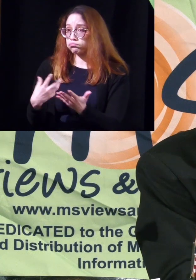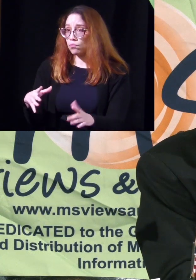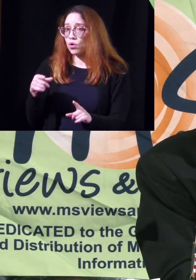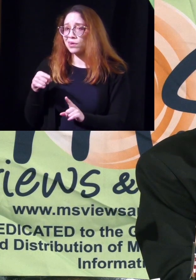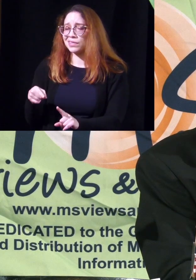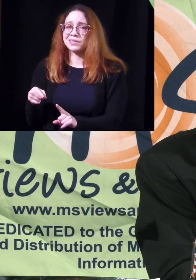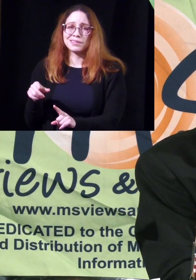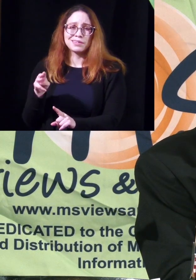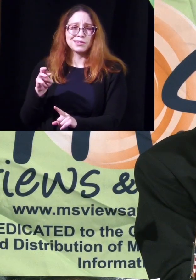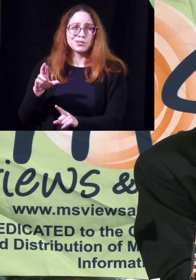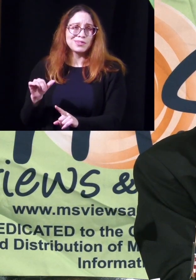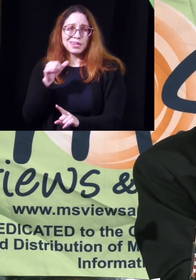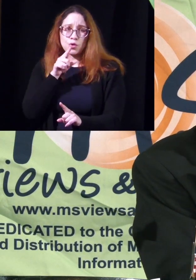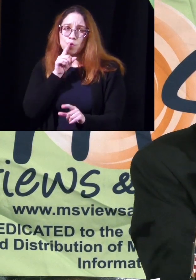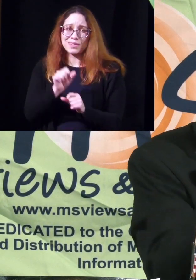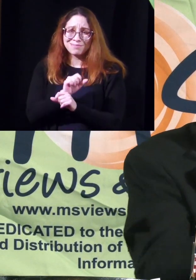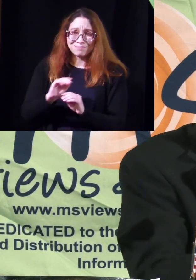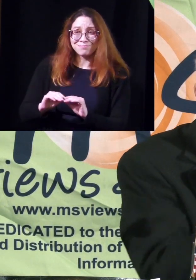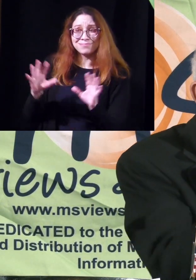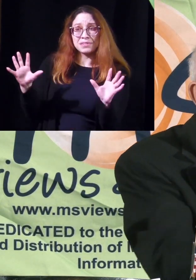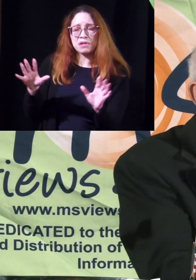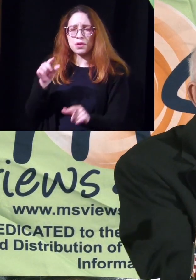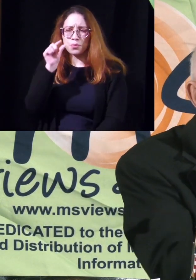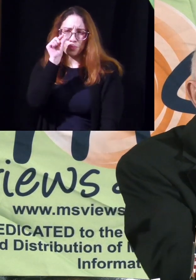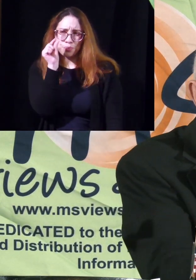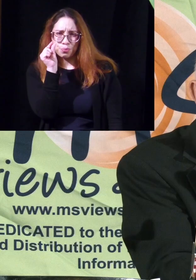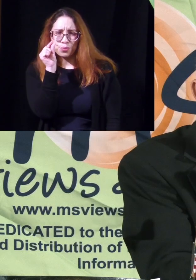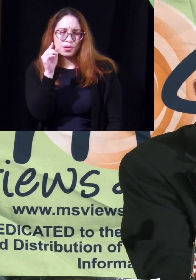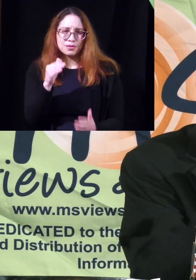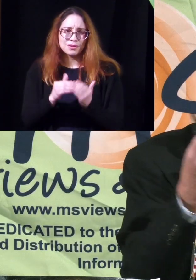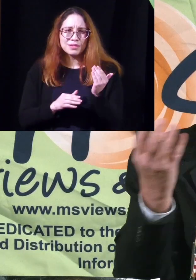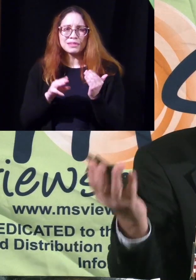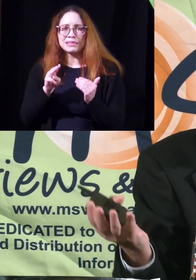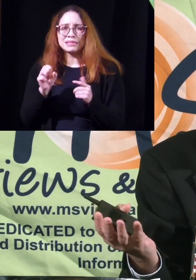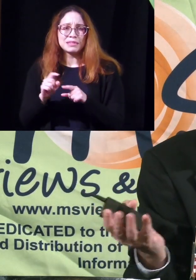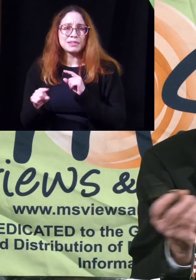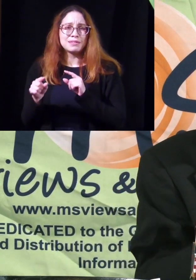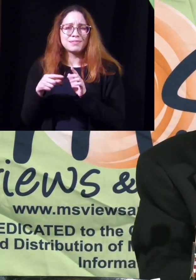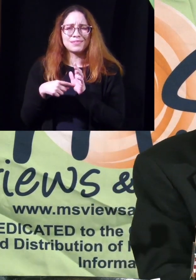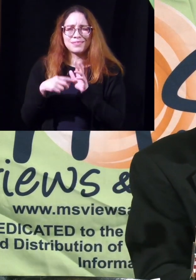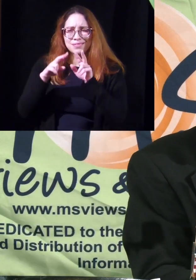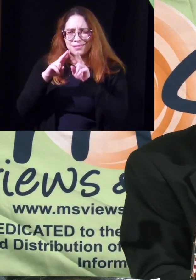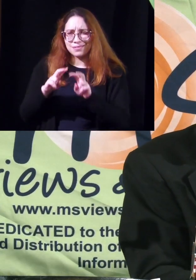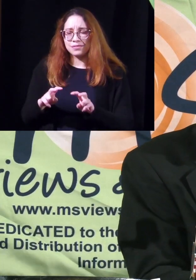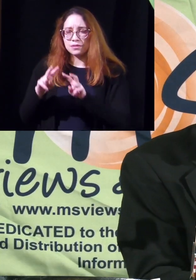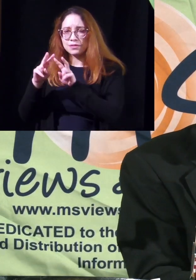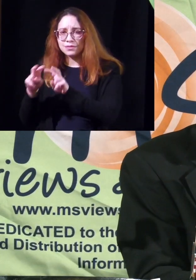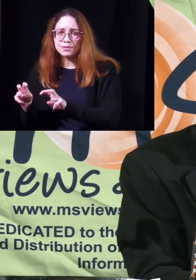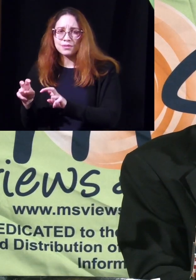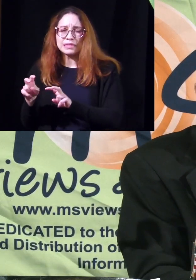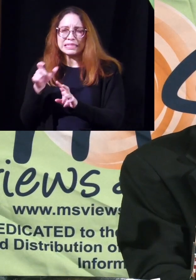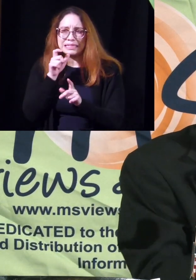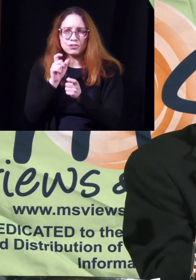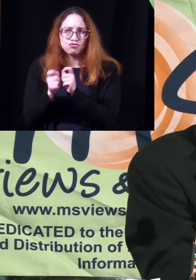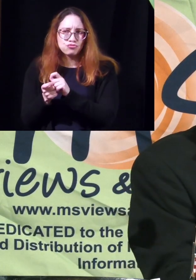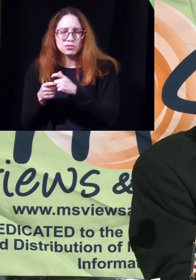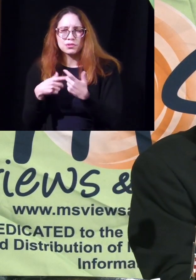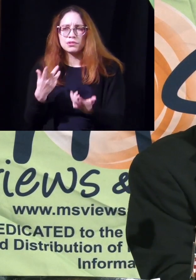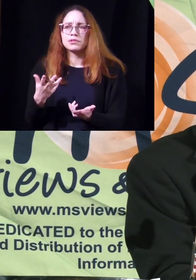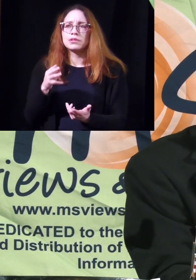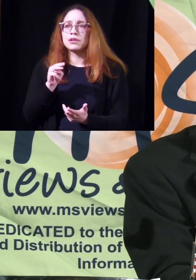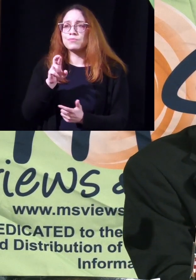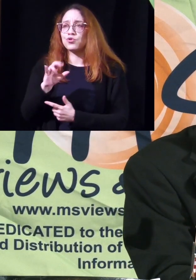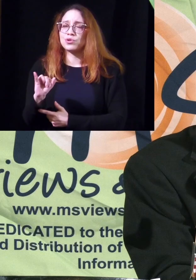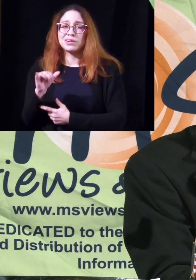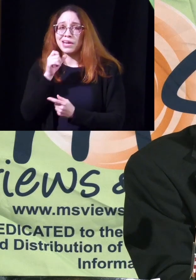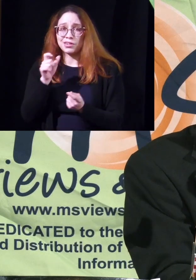tell us the true picture. There could be smoldering MS, yet when we examine you, the examination doesn't change. And your MRI scan